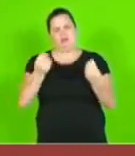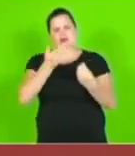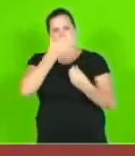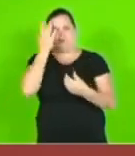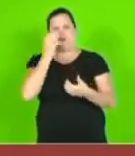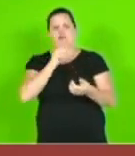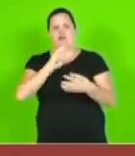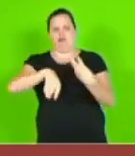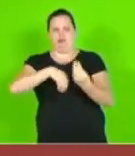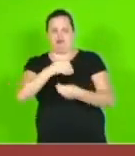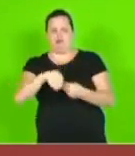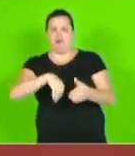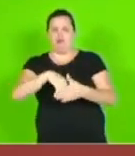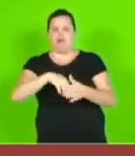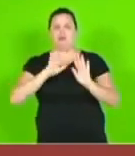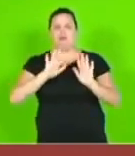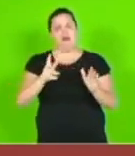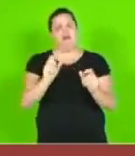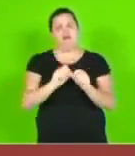It's the field.